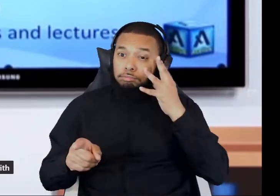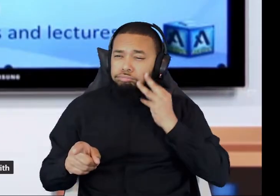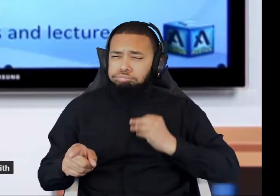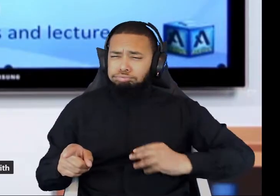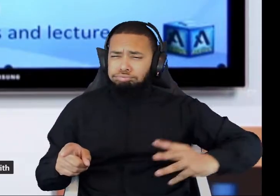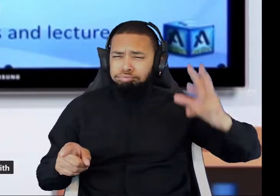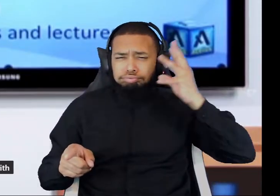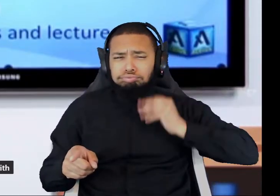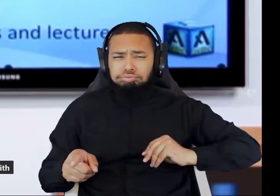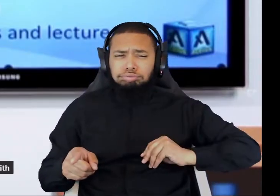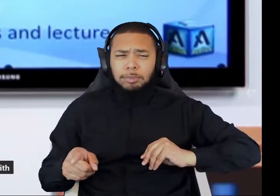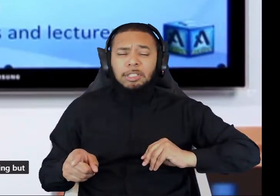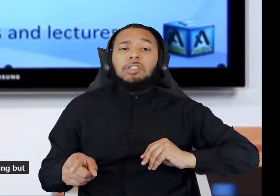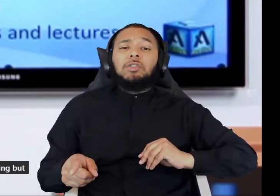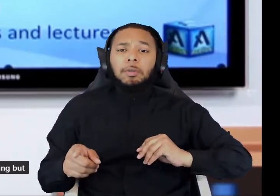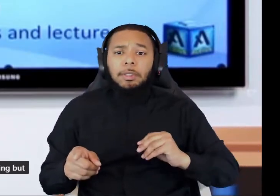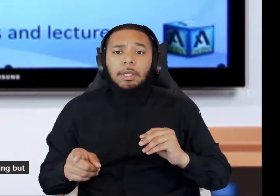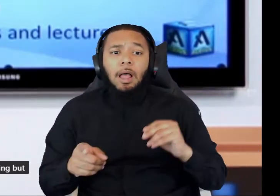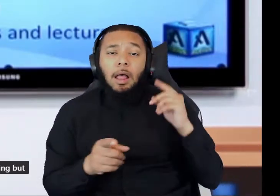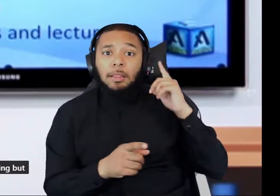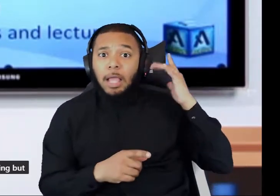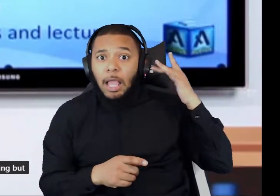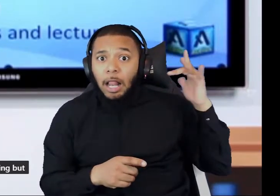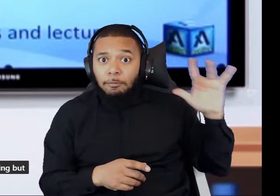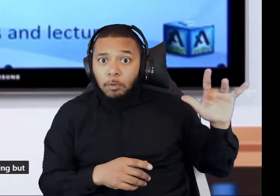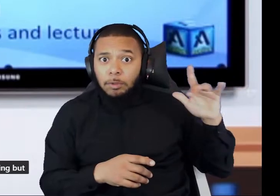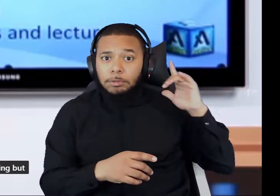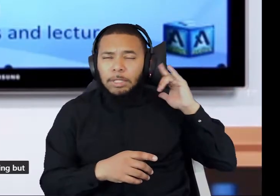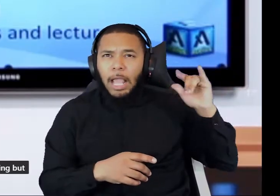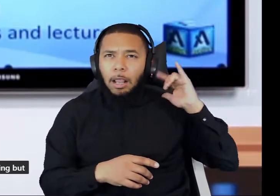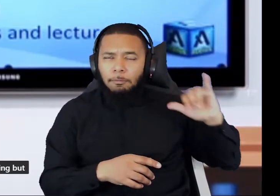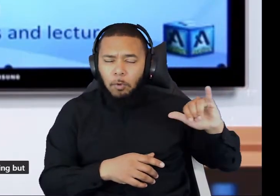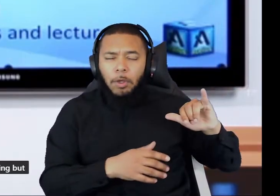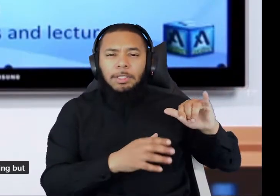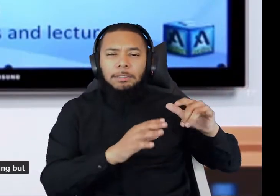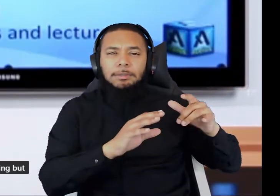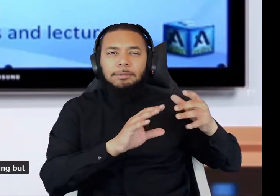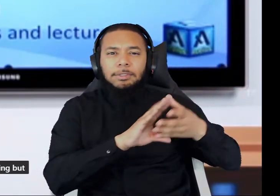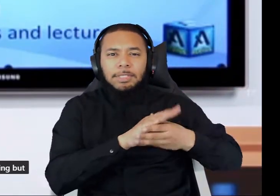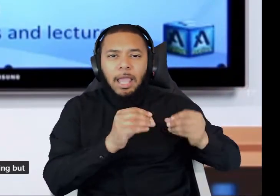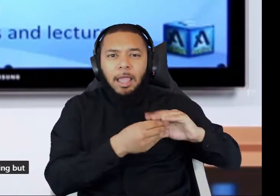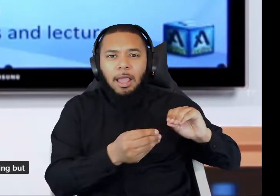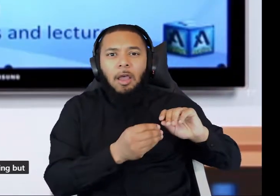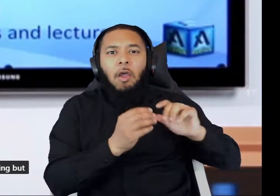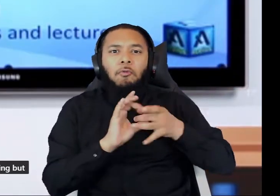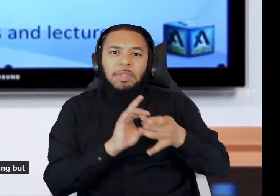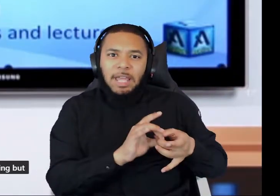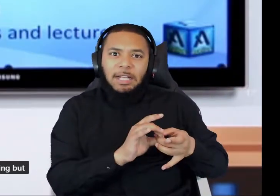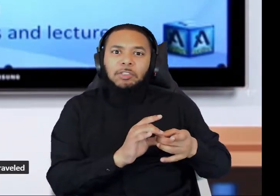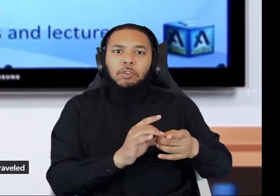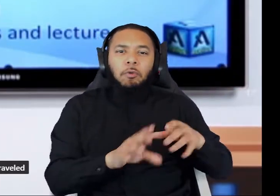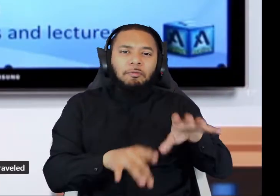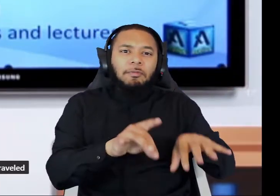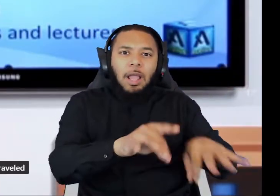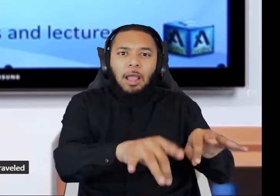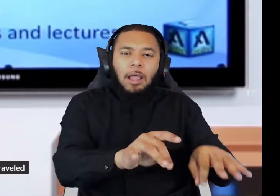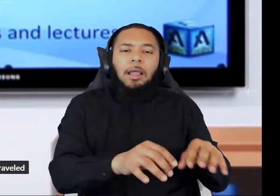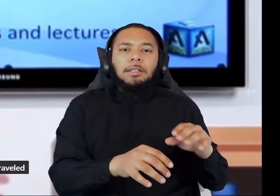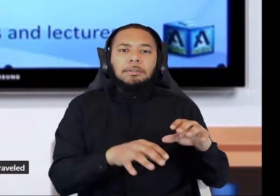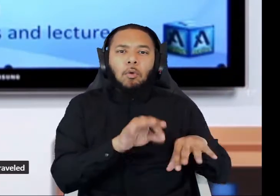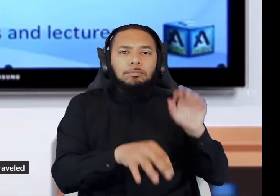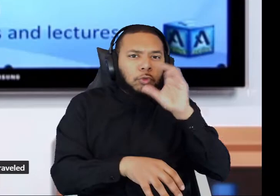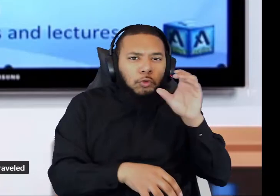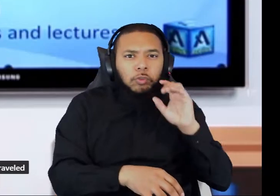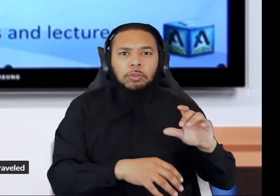deals with that part of his experiences. He's famous for writing, but also for lecturing. Was a very